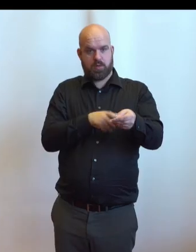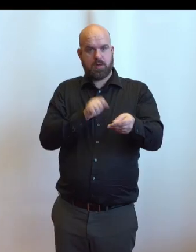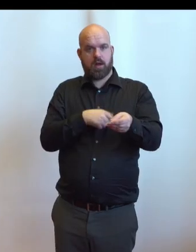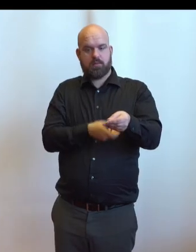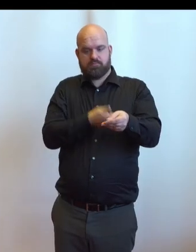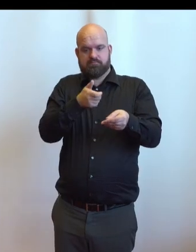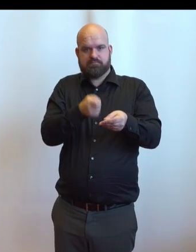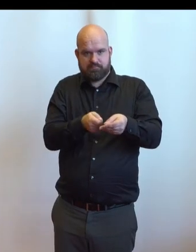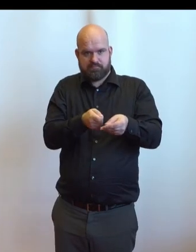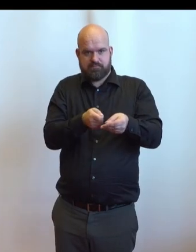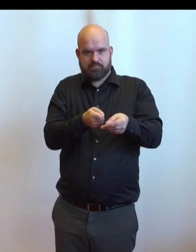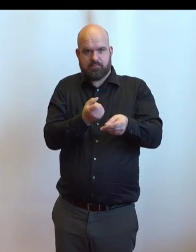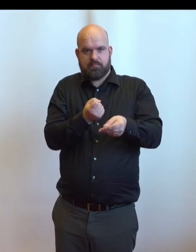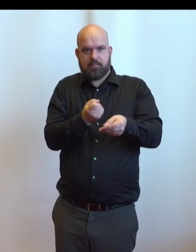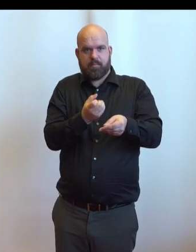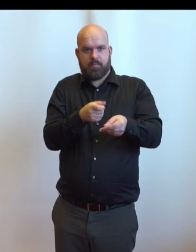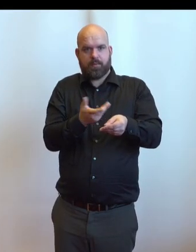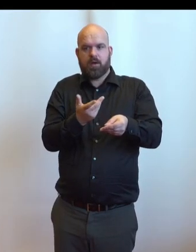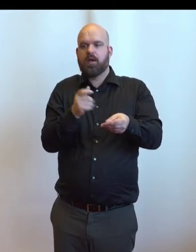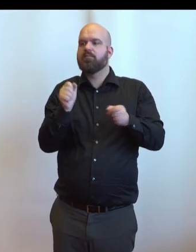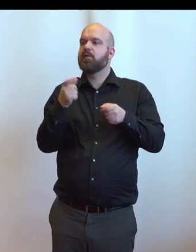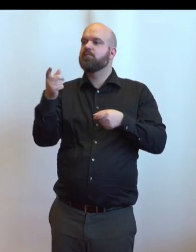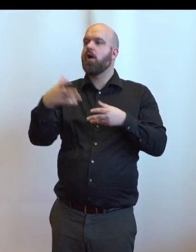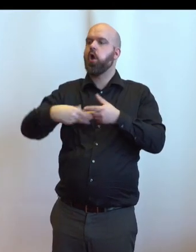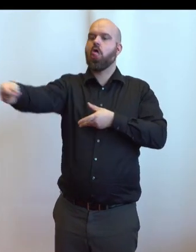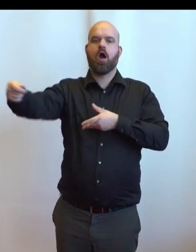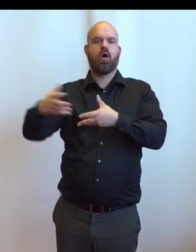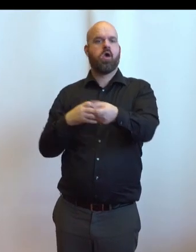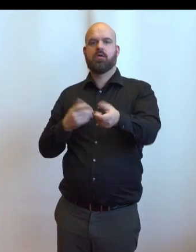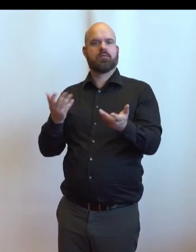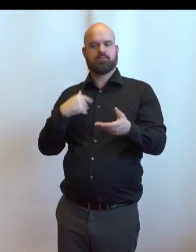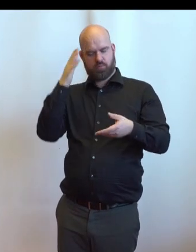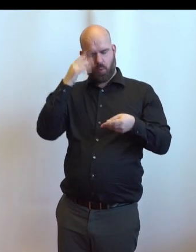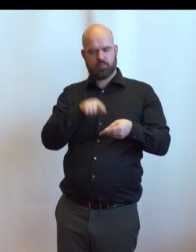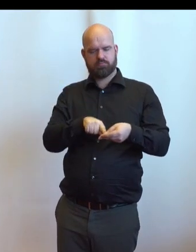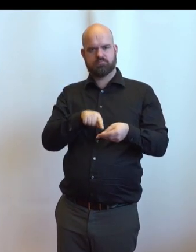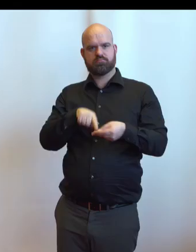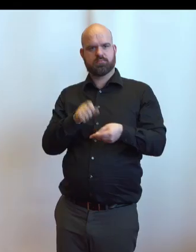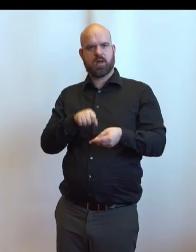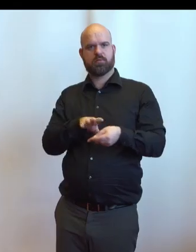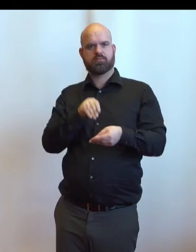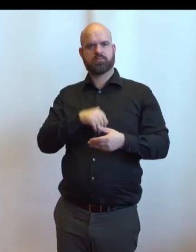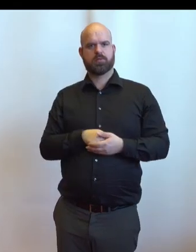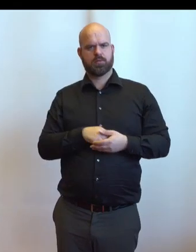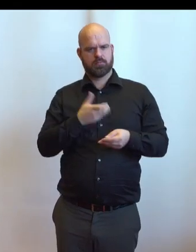that I cannot be cheated. Analyzing the scene. I think this is a 500 Indian rupee note.